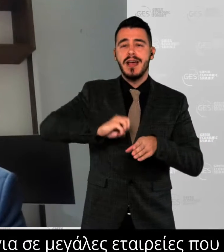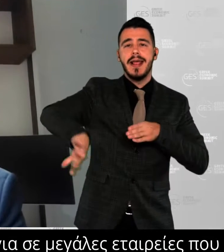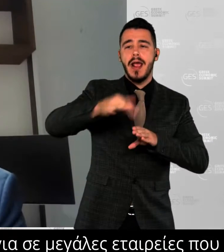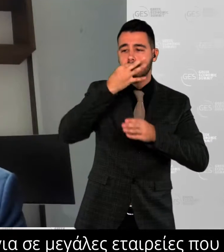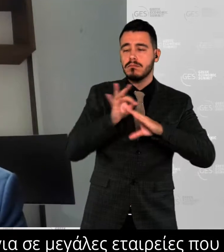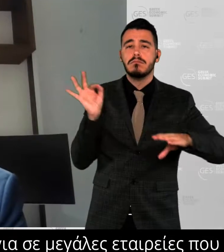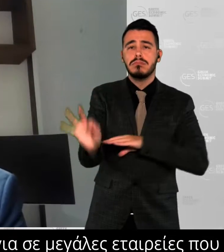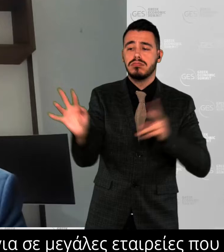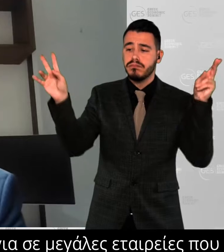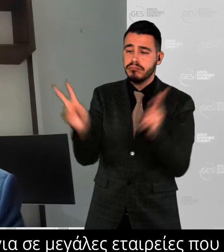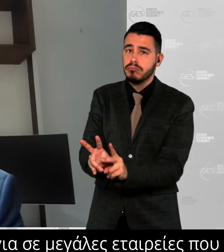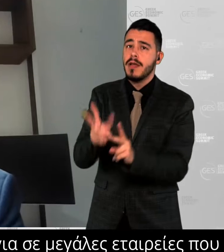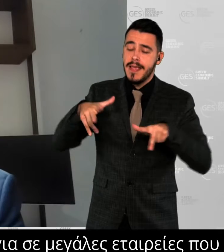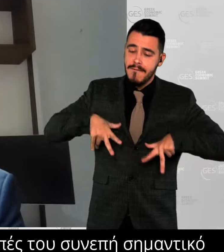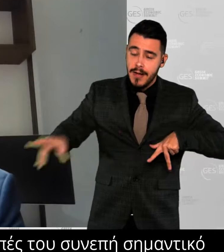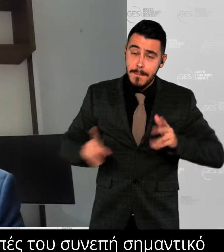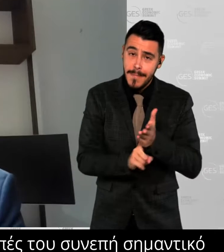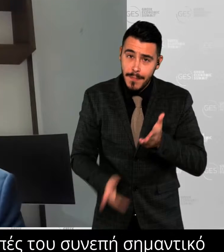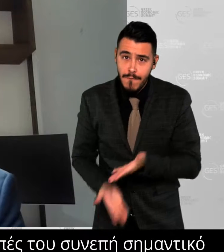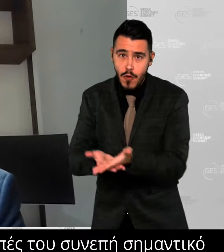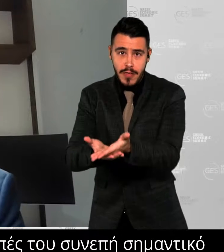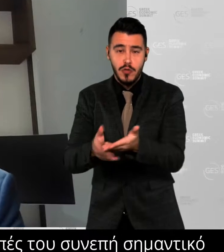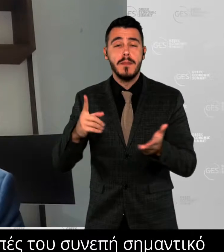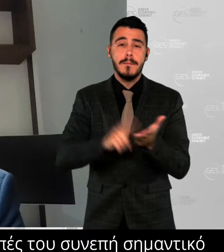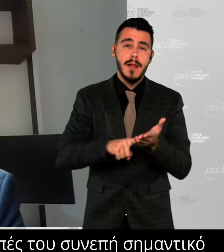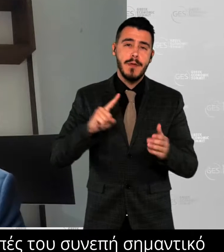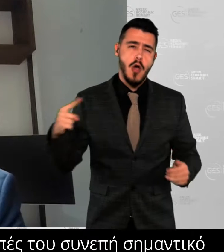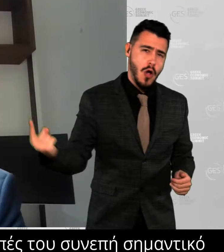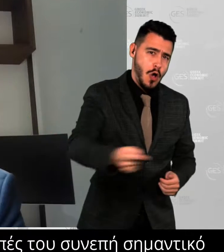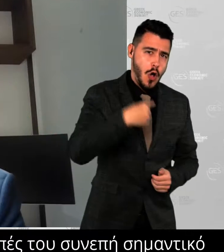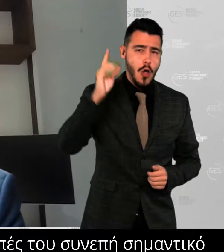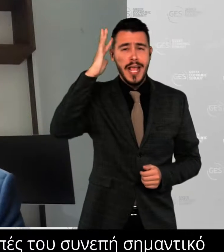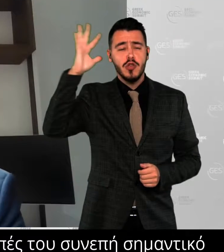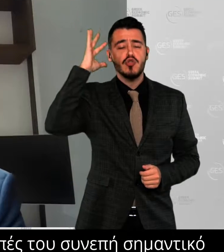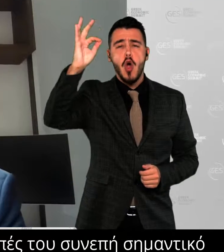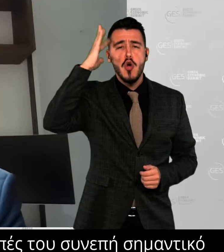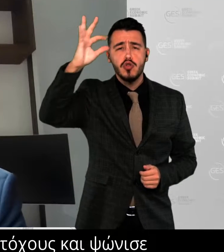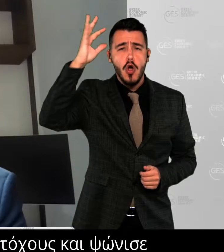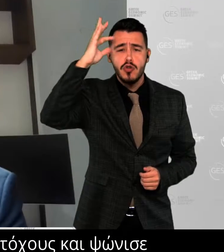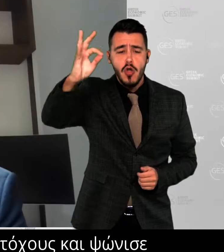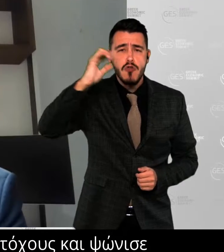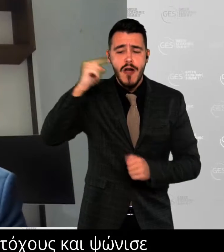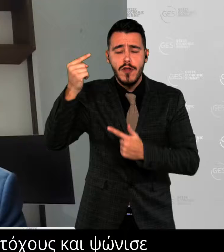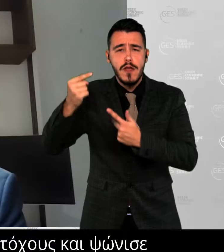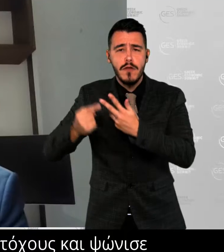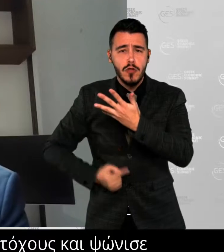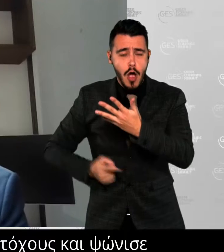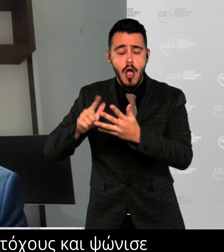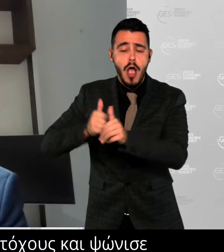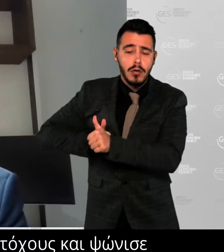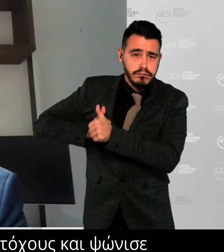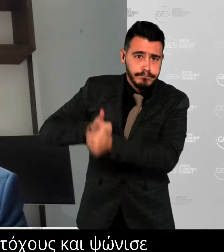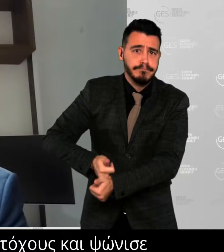and strive to achieve them. So the question for you, given your experience and position, Simon, is what role can